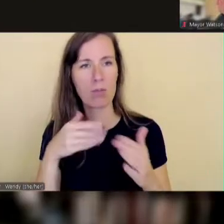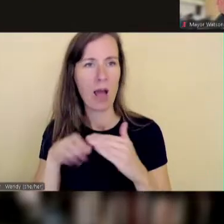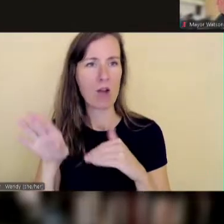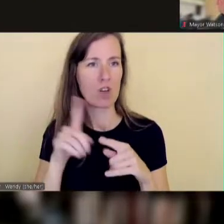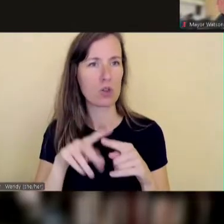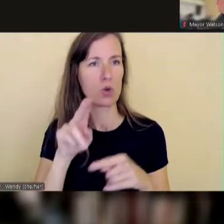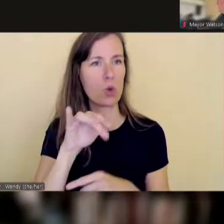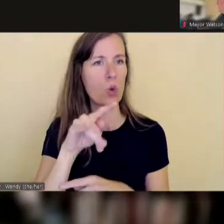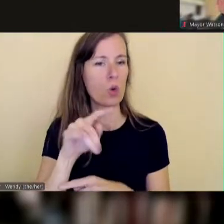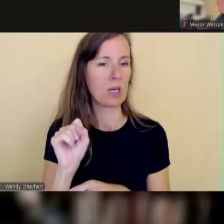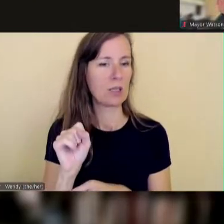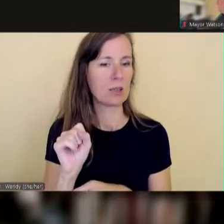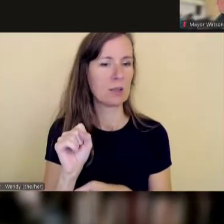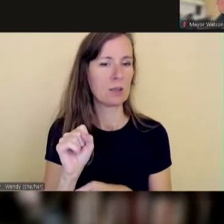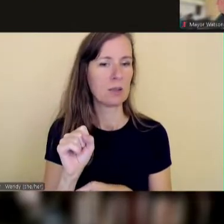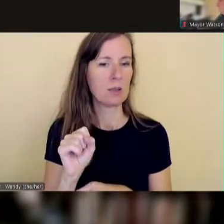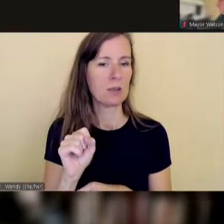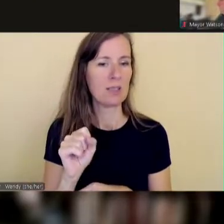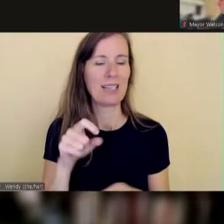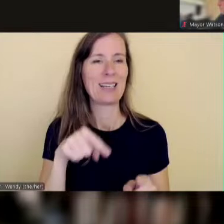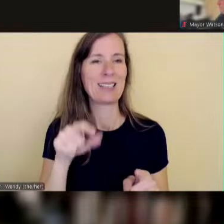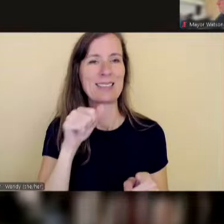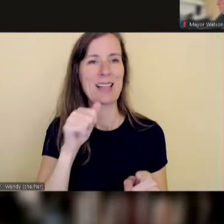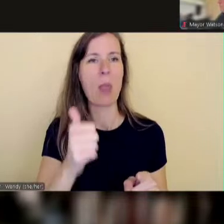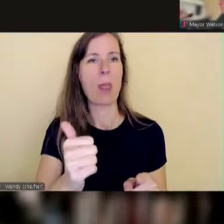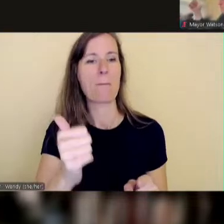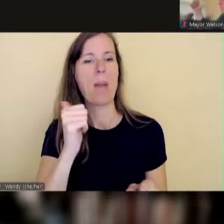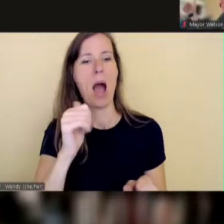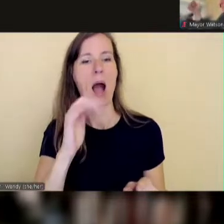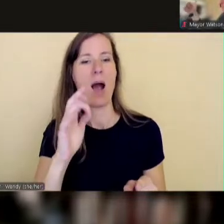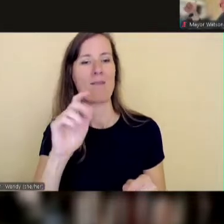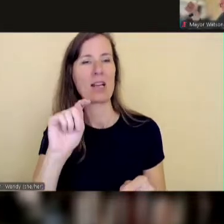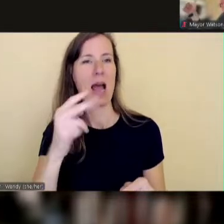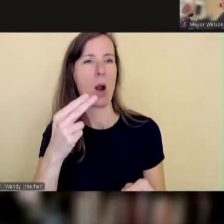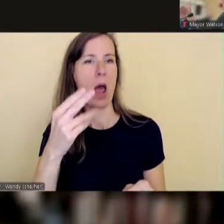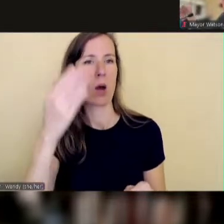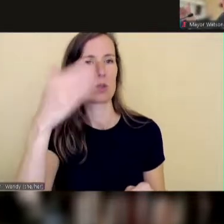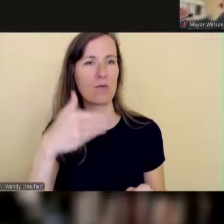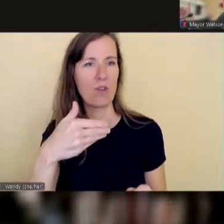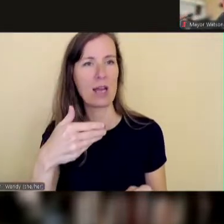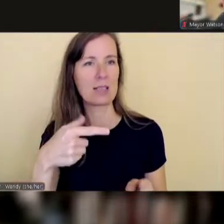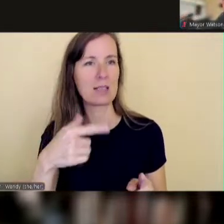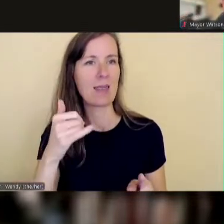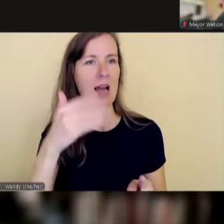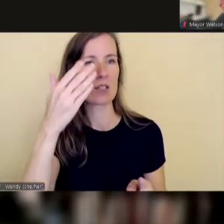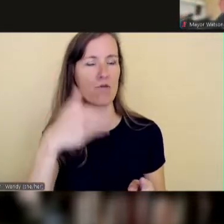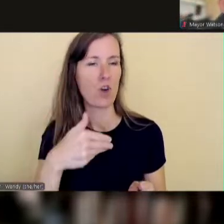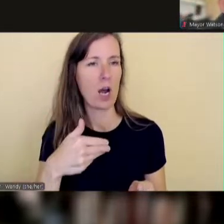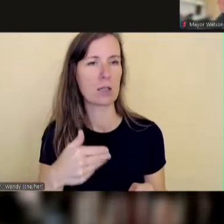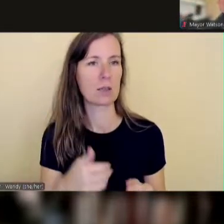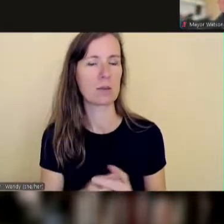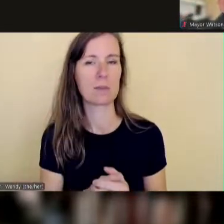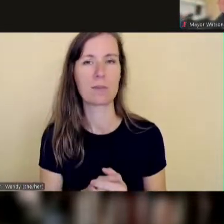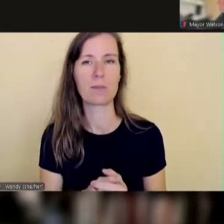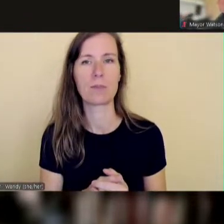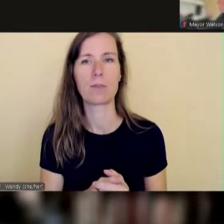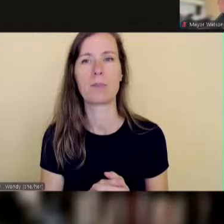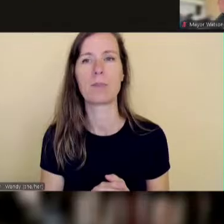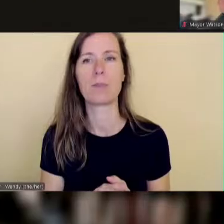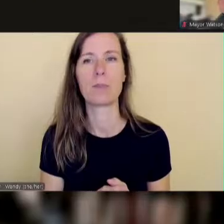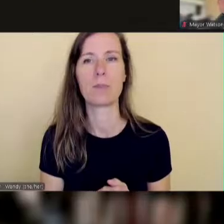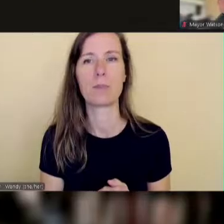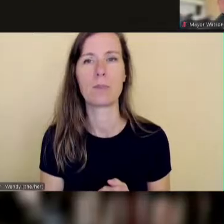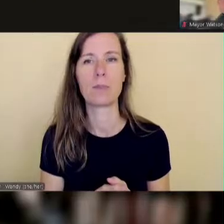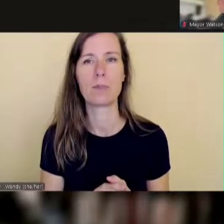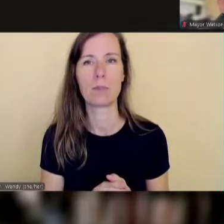of a townhouse facing, it's the front. With the front facade actually facing Could the